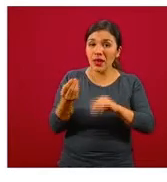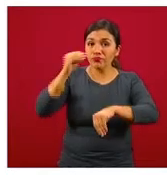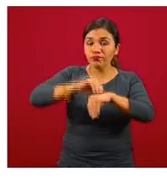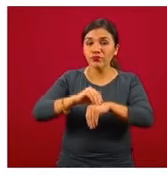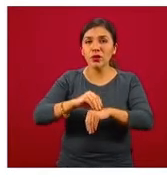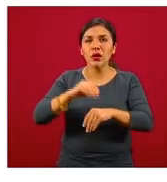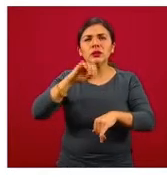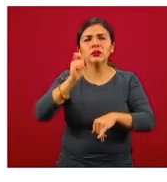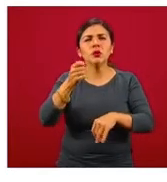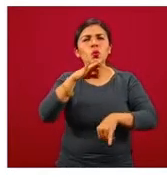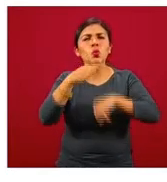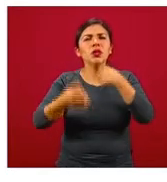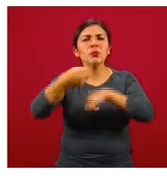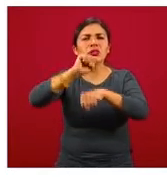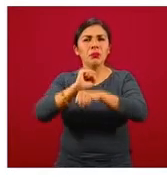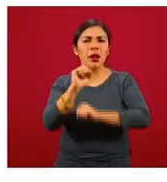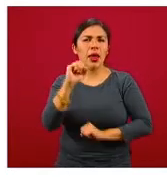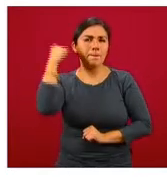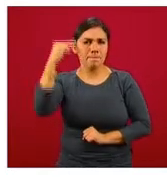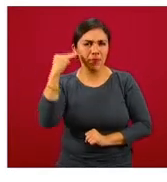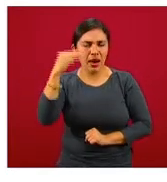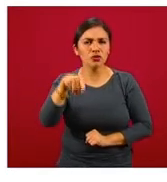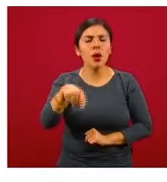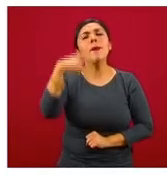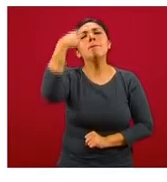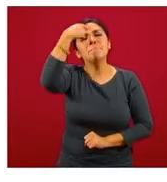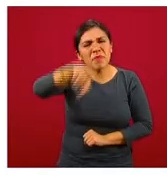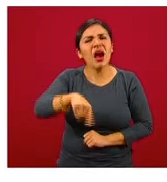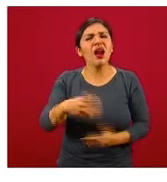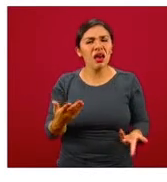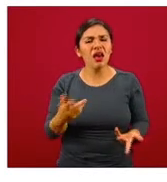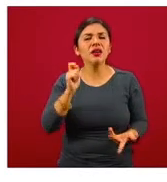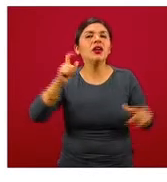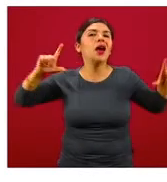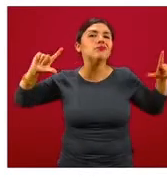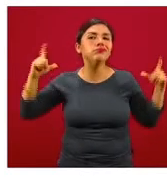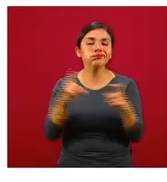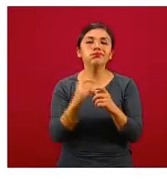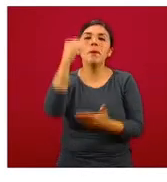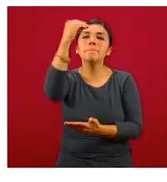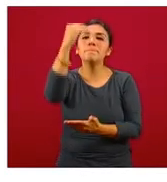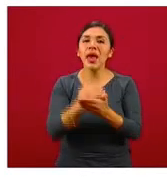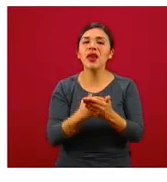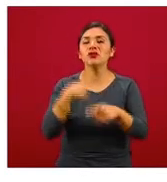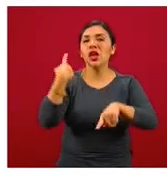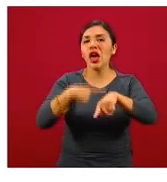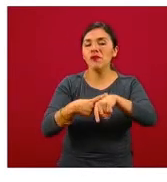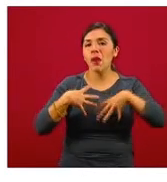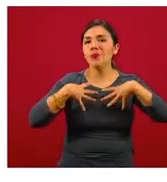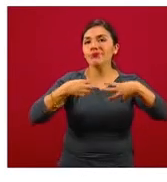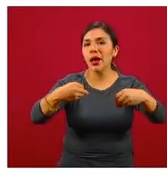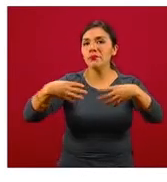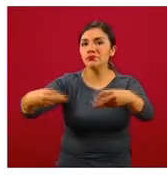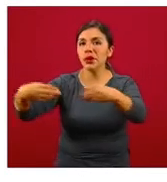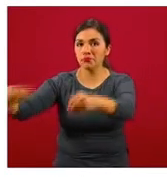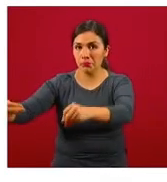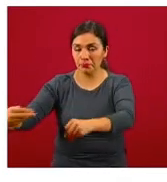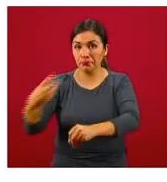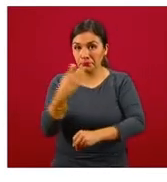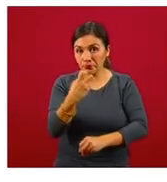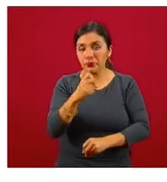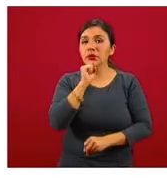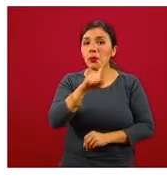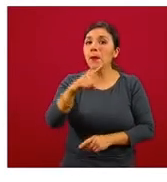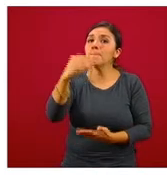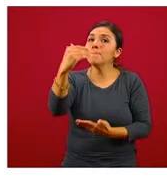remember that it was implemented in the last week of March. And precisely the point of all this was to lower